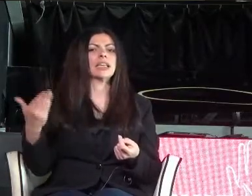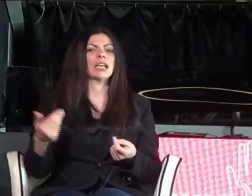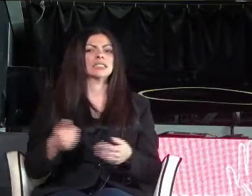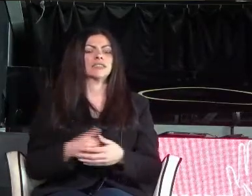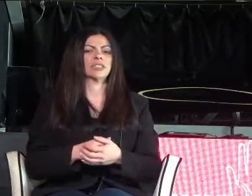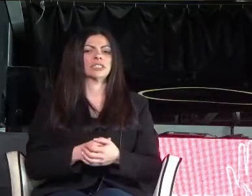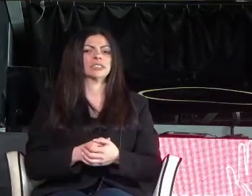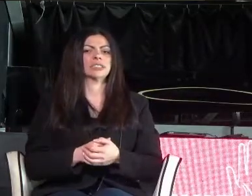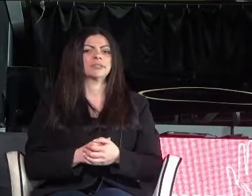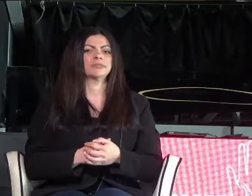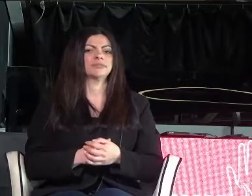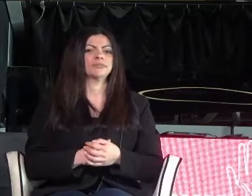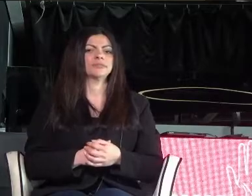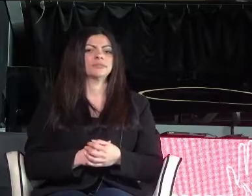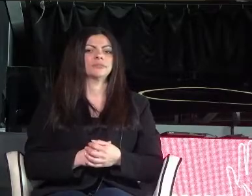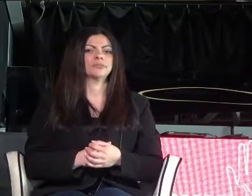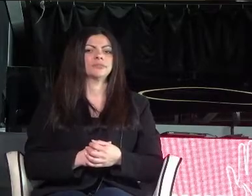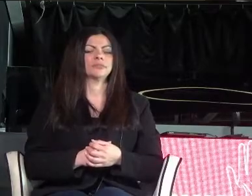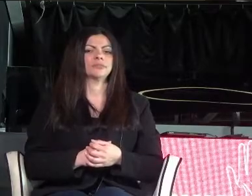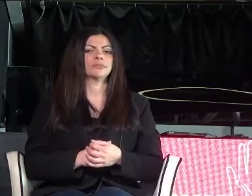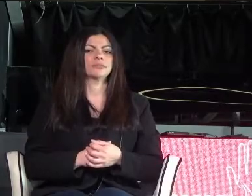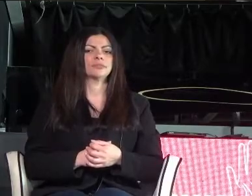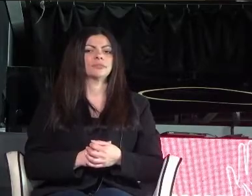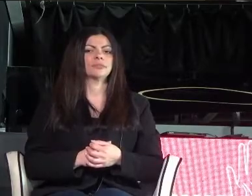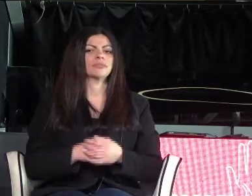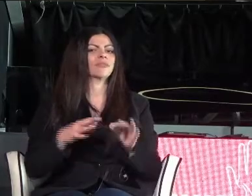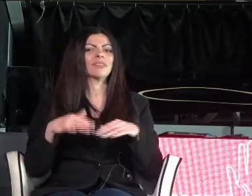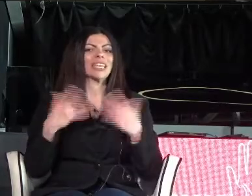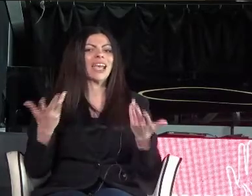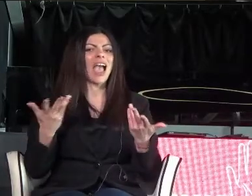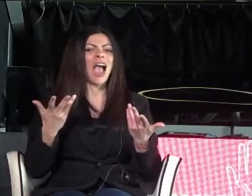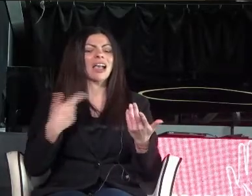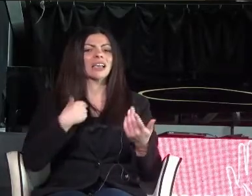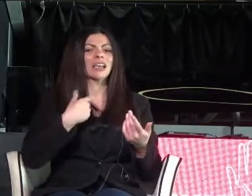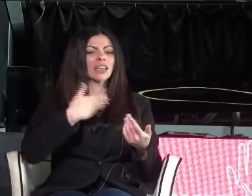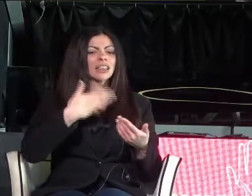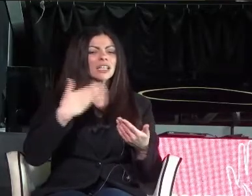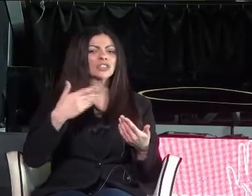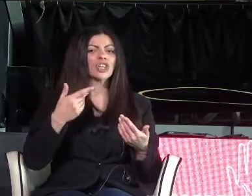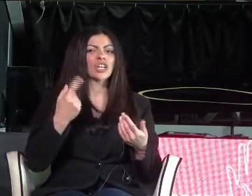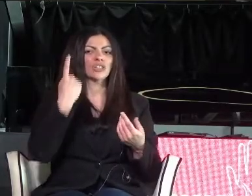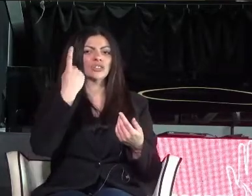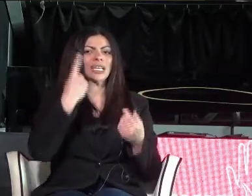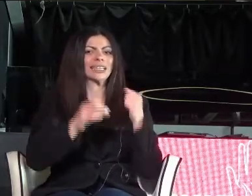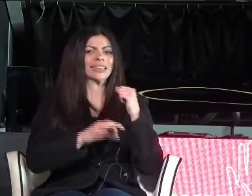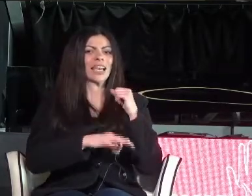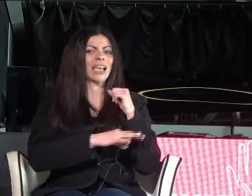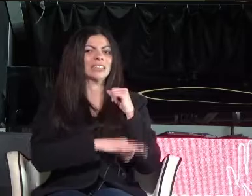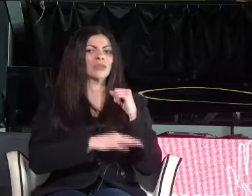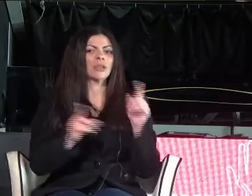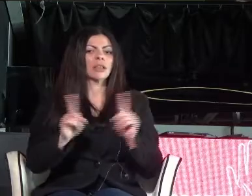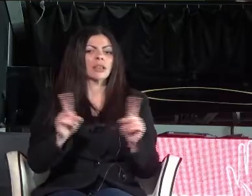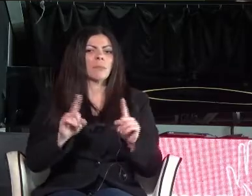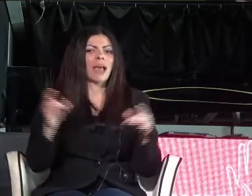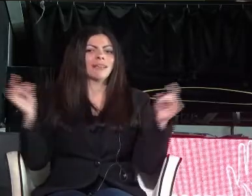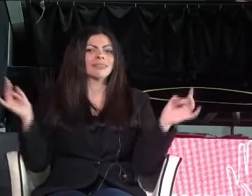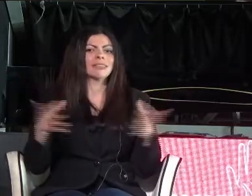a dislocation? How to narrate a story with no ending and beginning. How to imagine an intergenerational